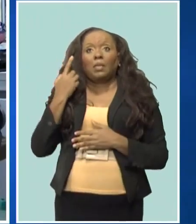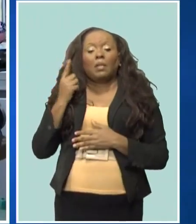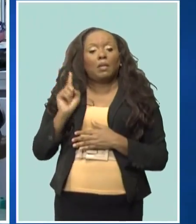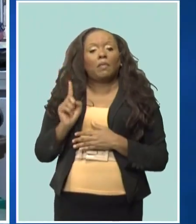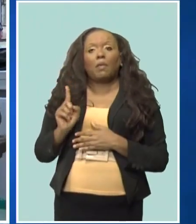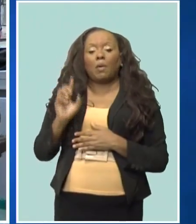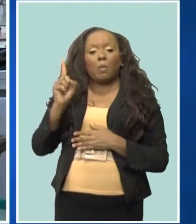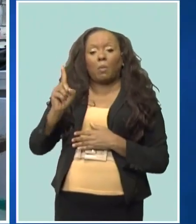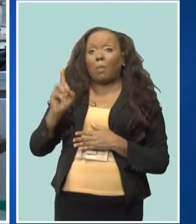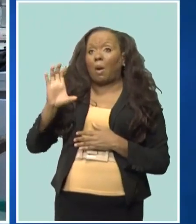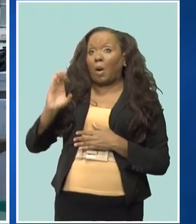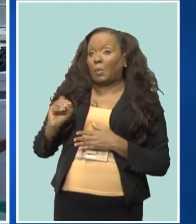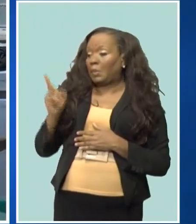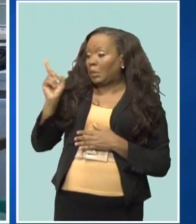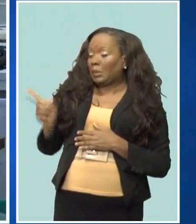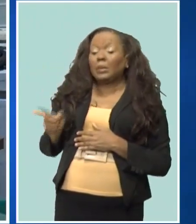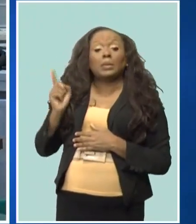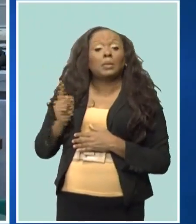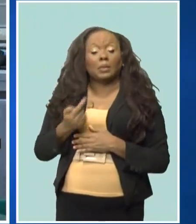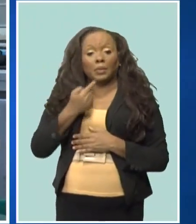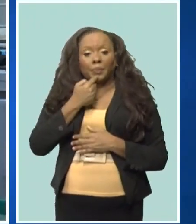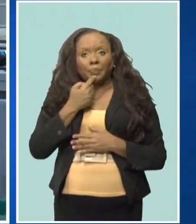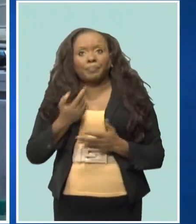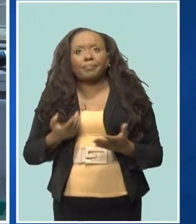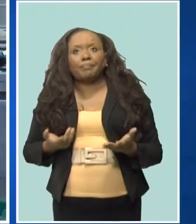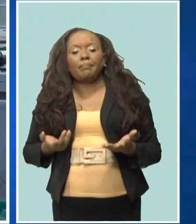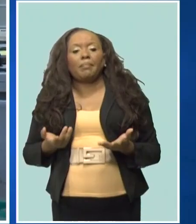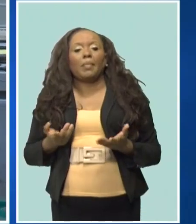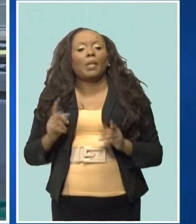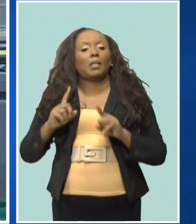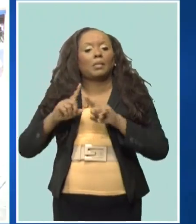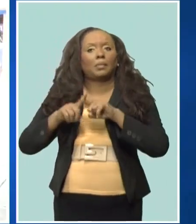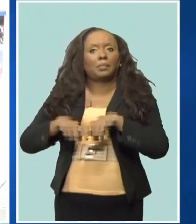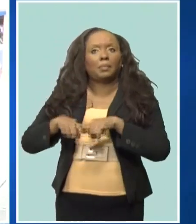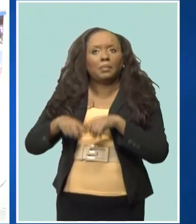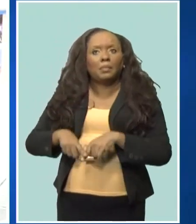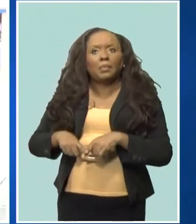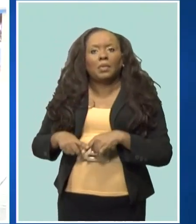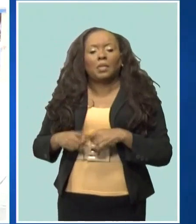Fish, Antonia Sargent Rowe, says they have been relying heavily on